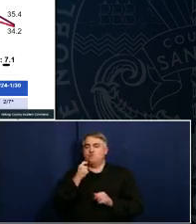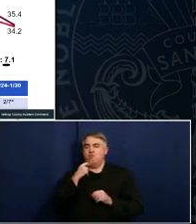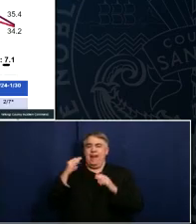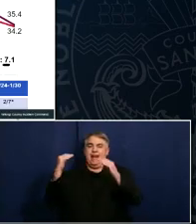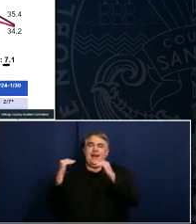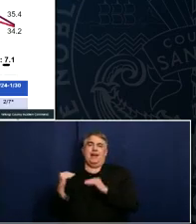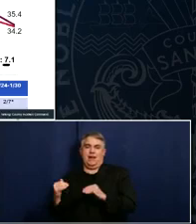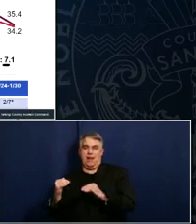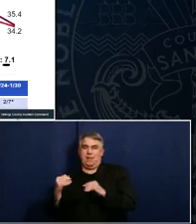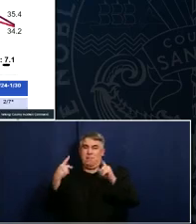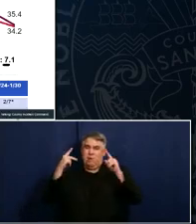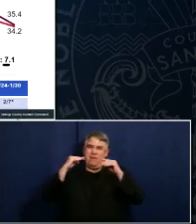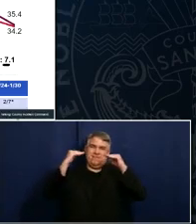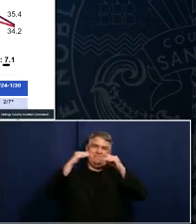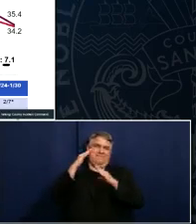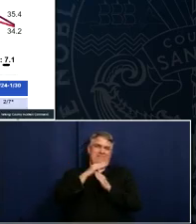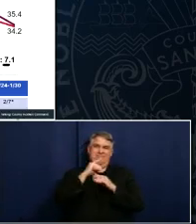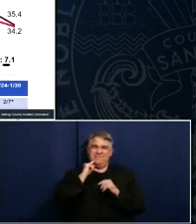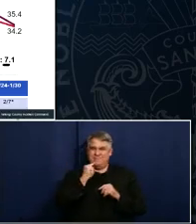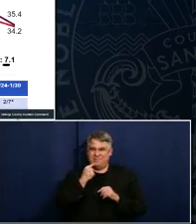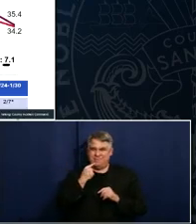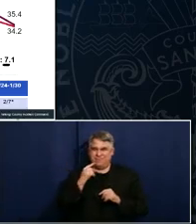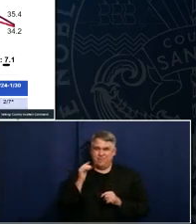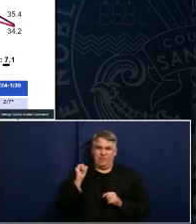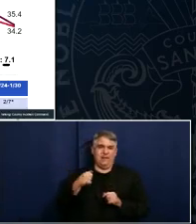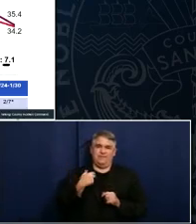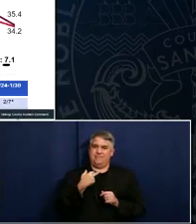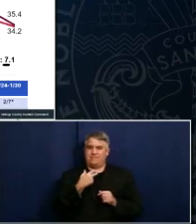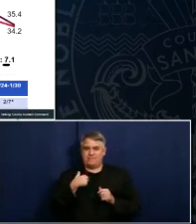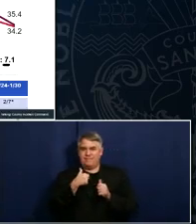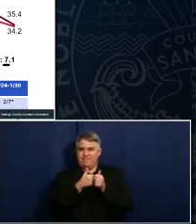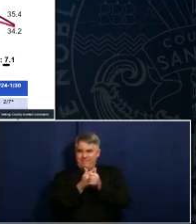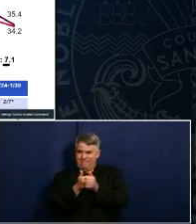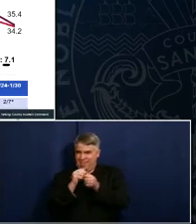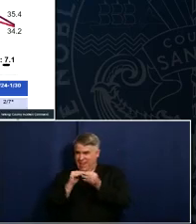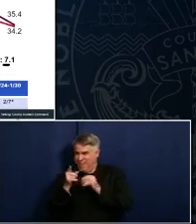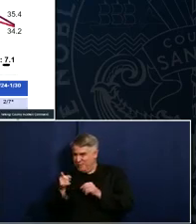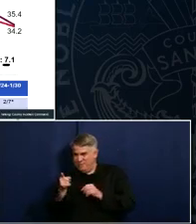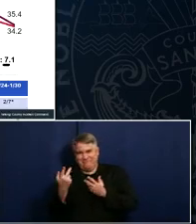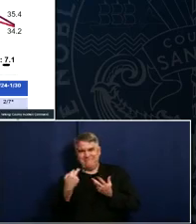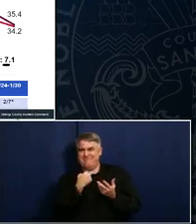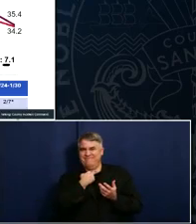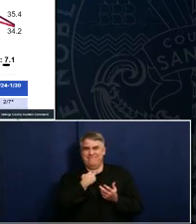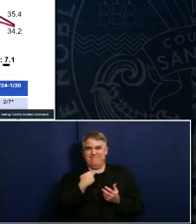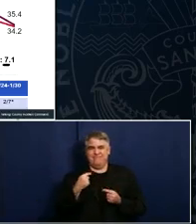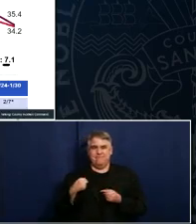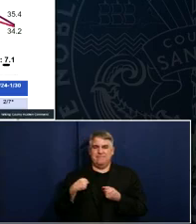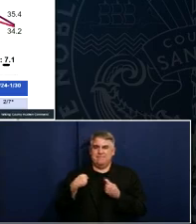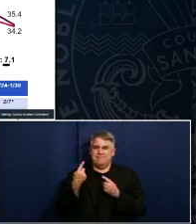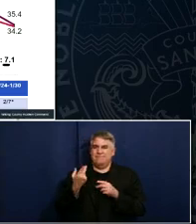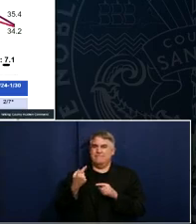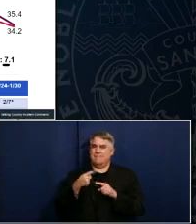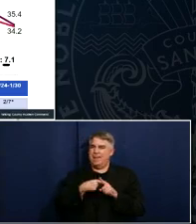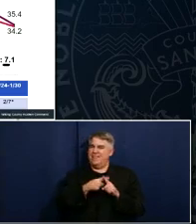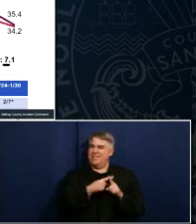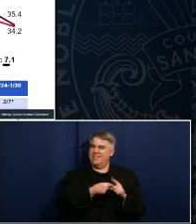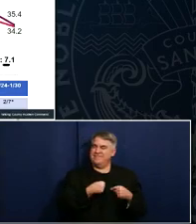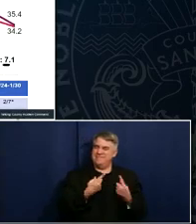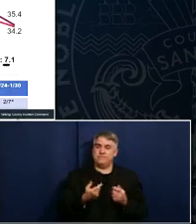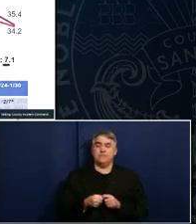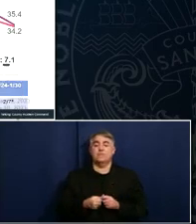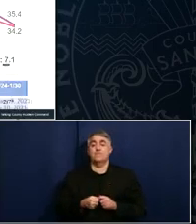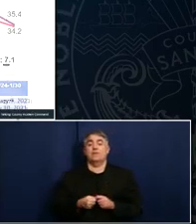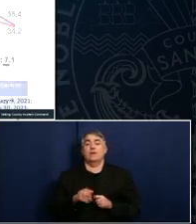is a view of our case rates over the past few months. And finally, in the